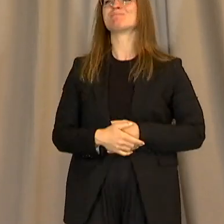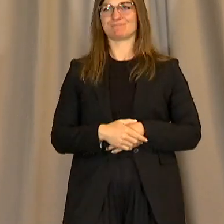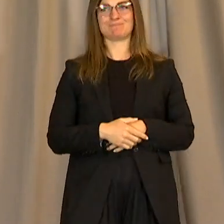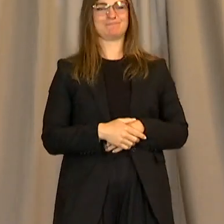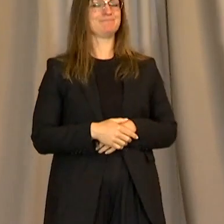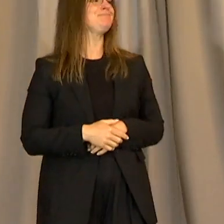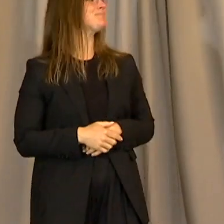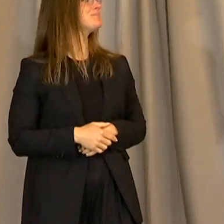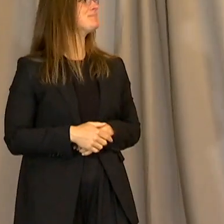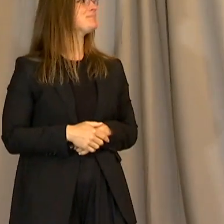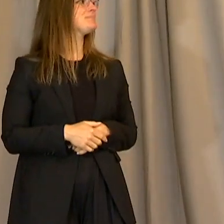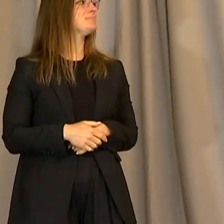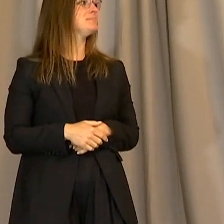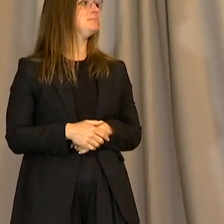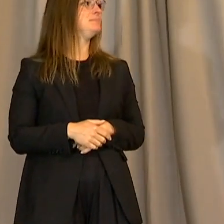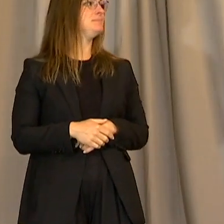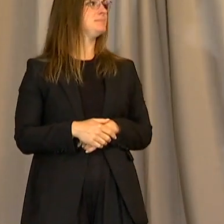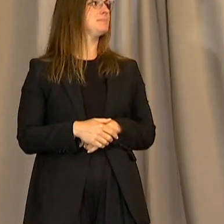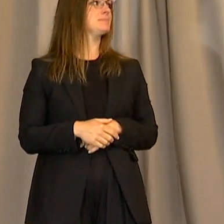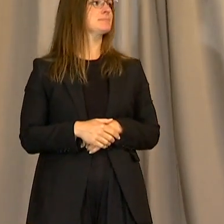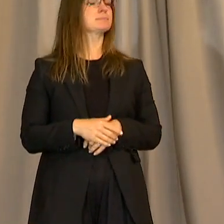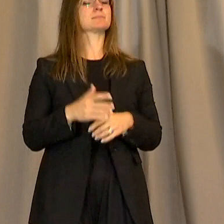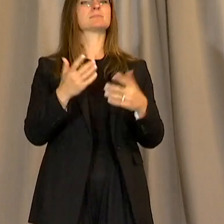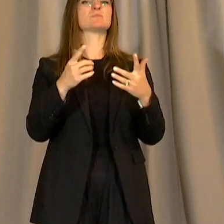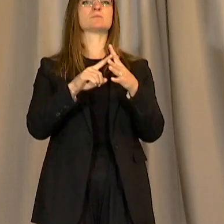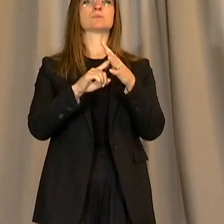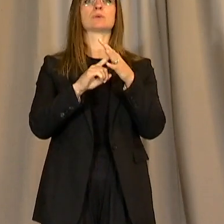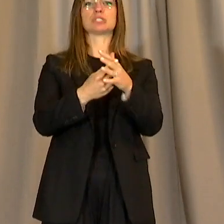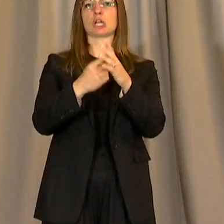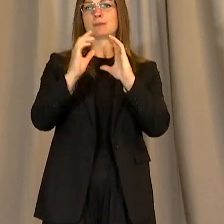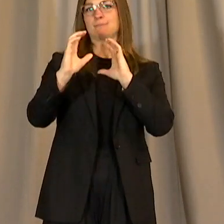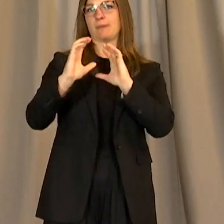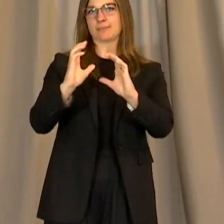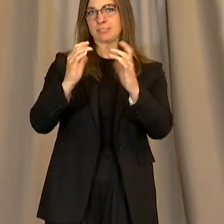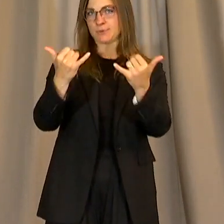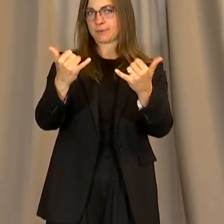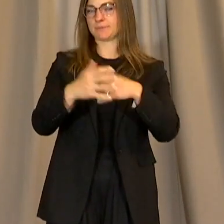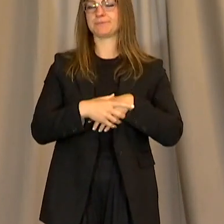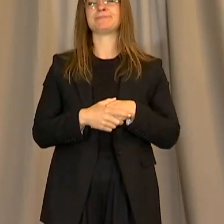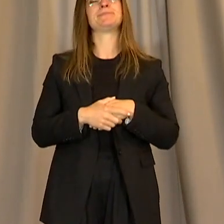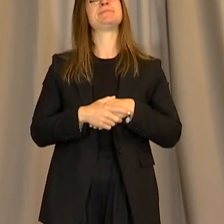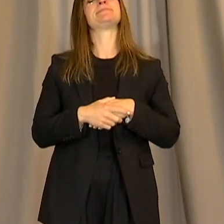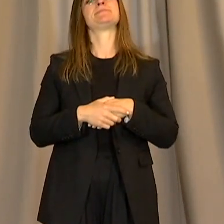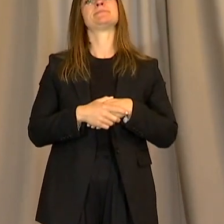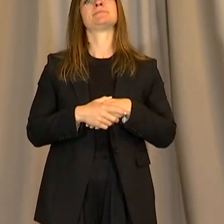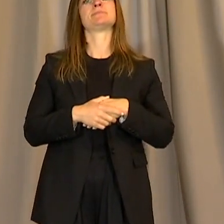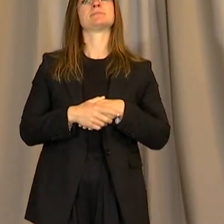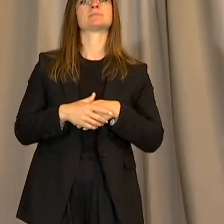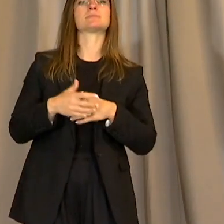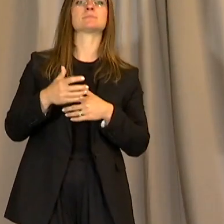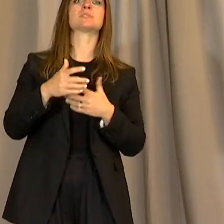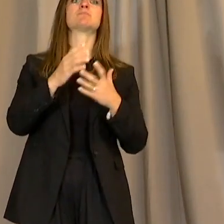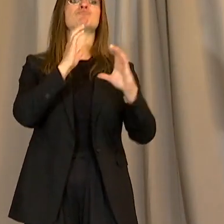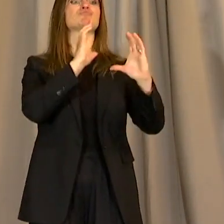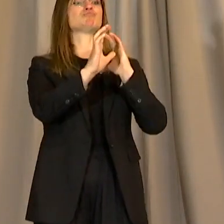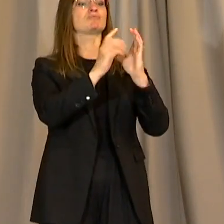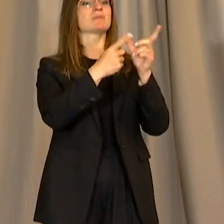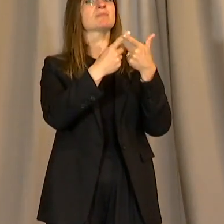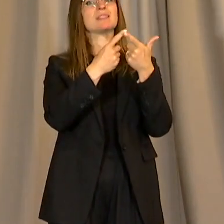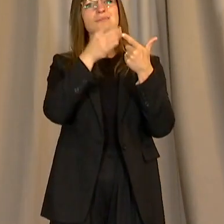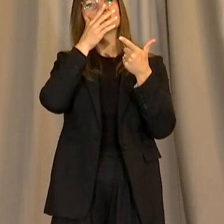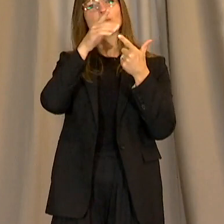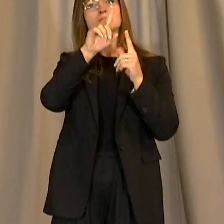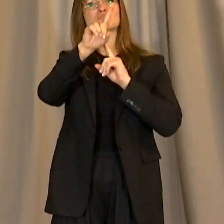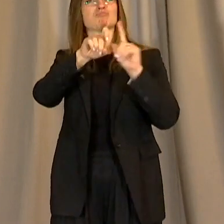We're going to enter into a conversation that will have some tag-along questions, but I'm